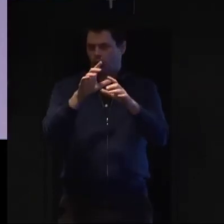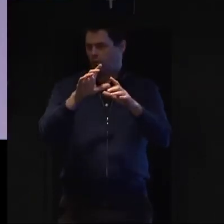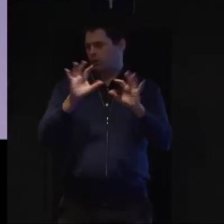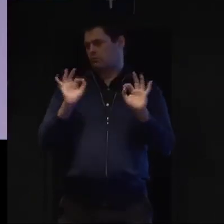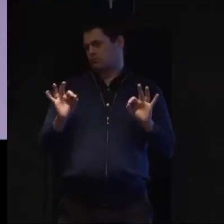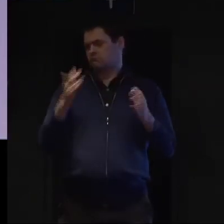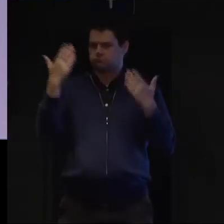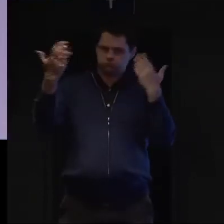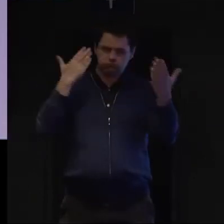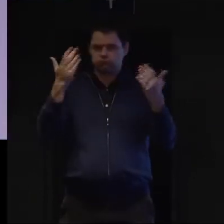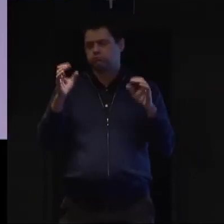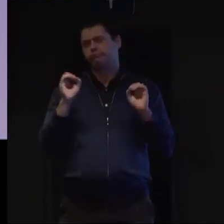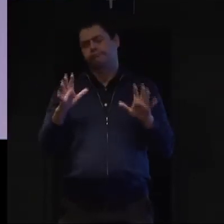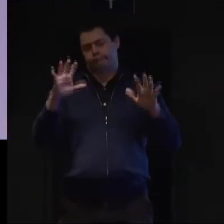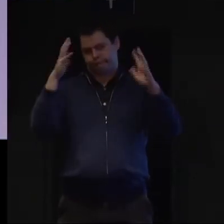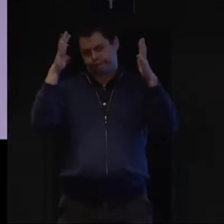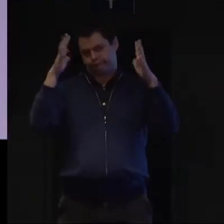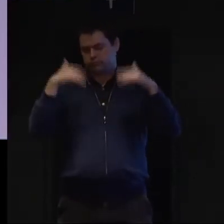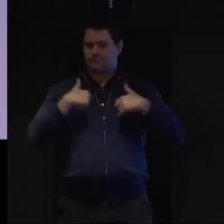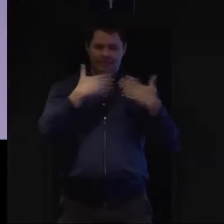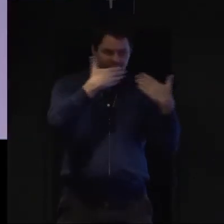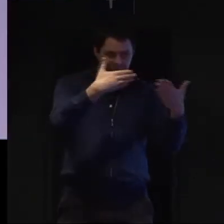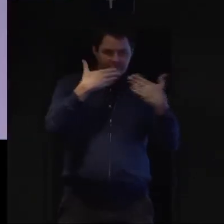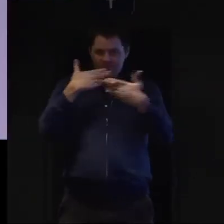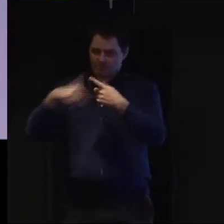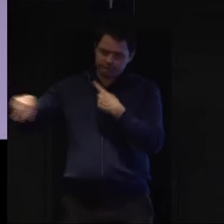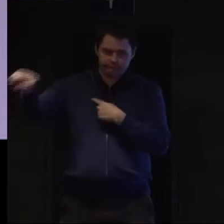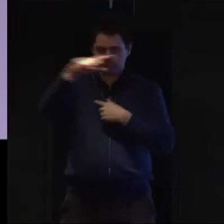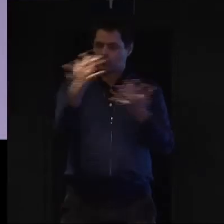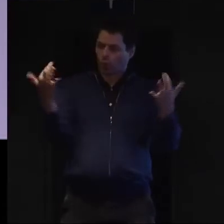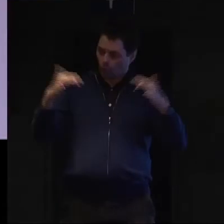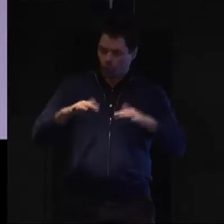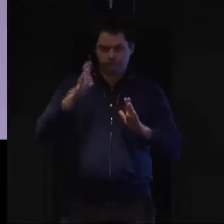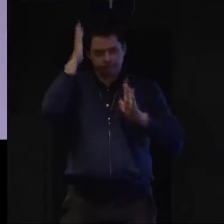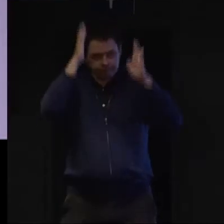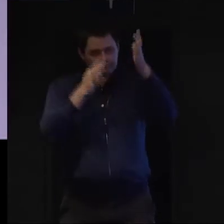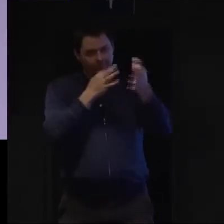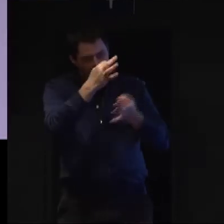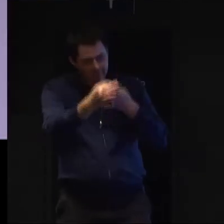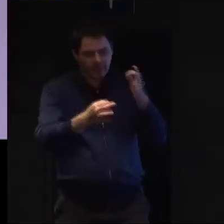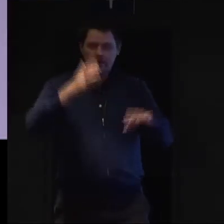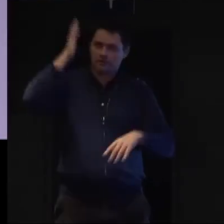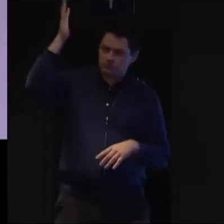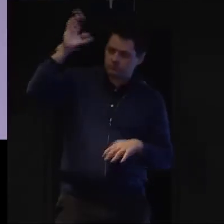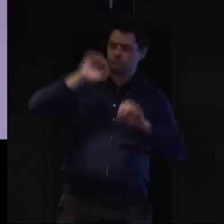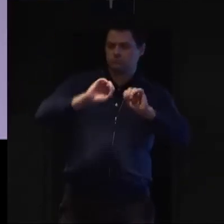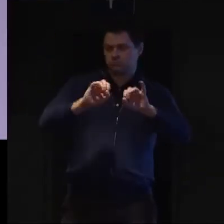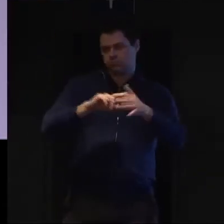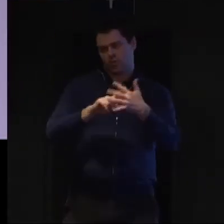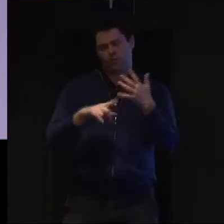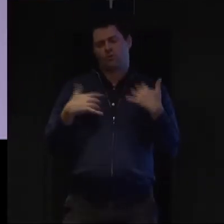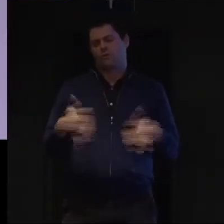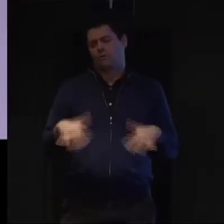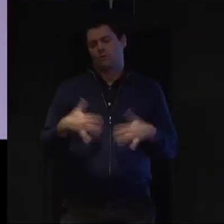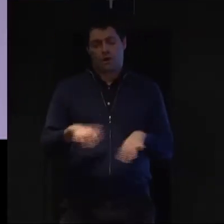success. And I would like to thank everybody again for their tremendous contributions. I think everybody's been absolutely fantastic. I